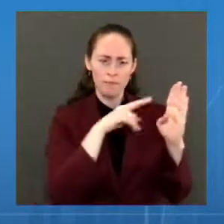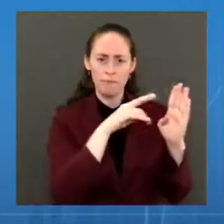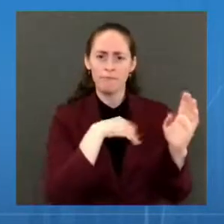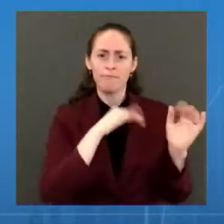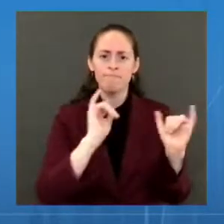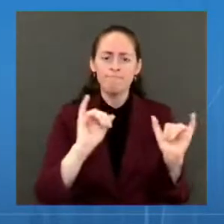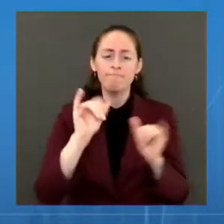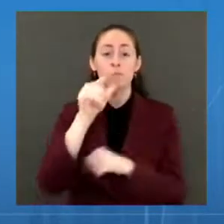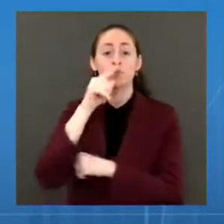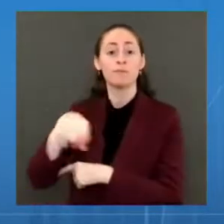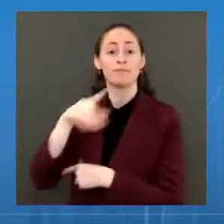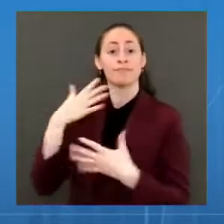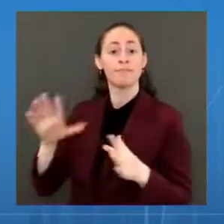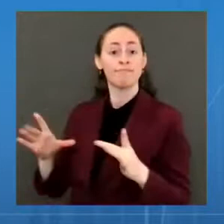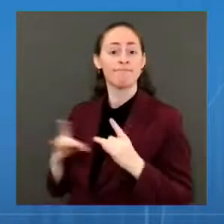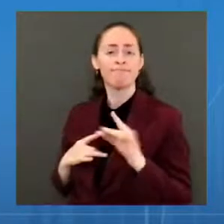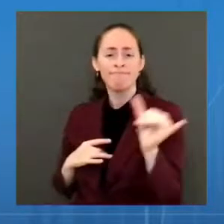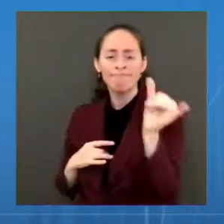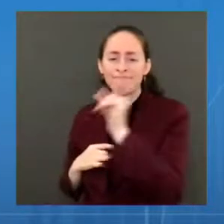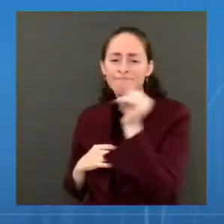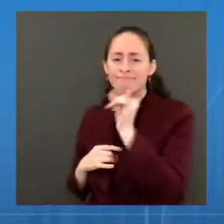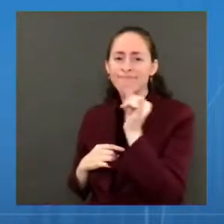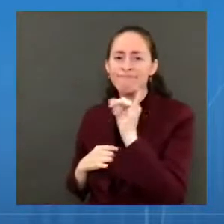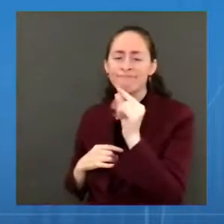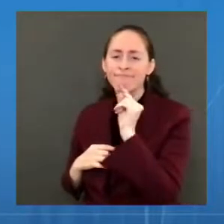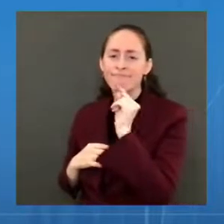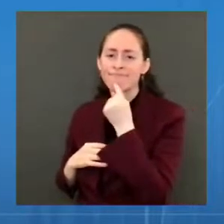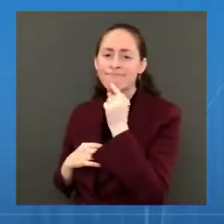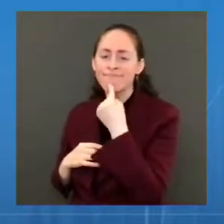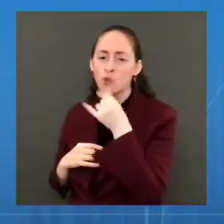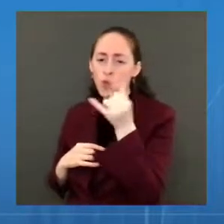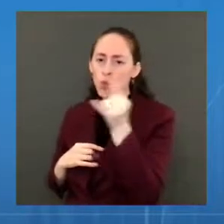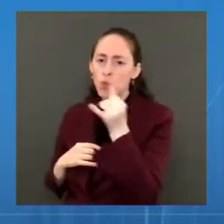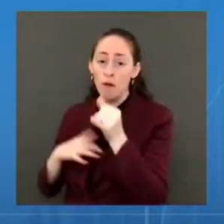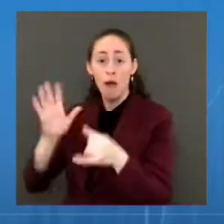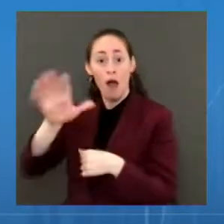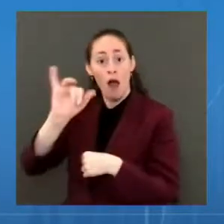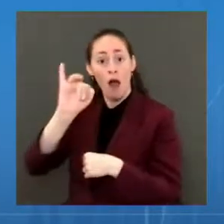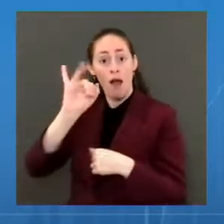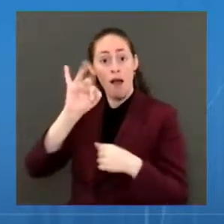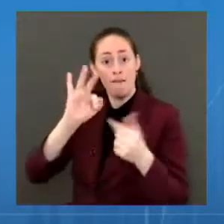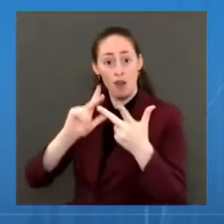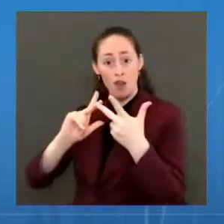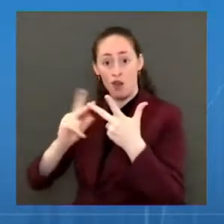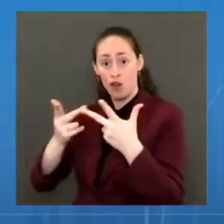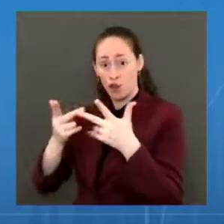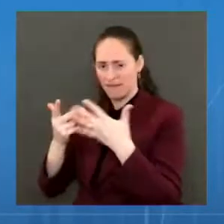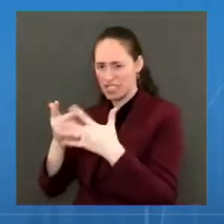in those who received the third dose versus the second dose was